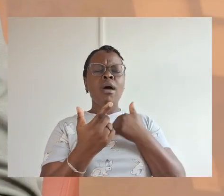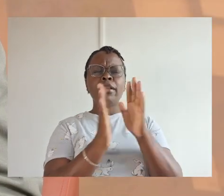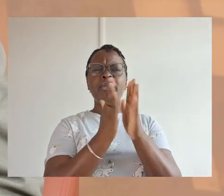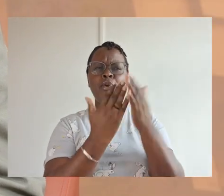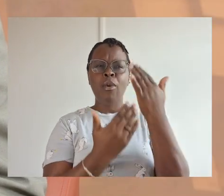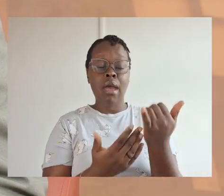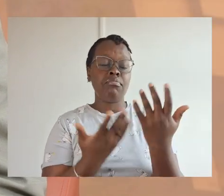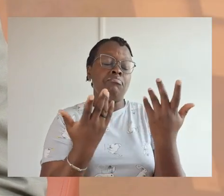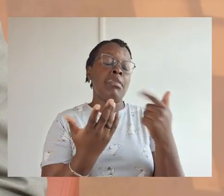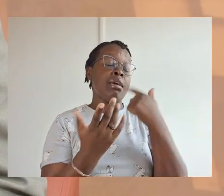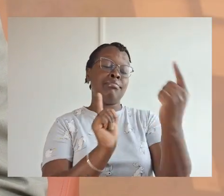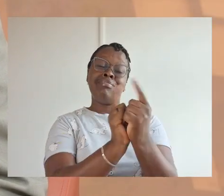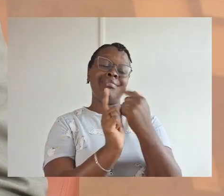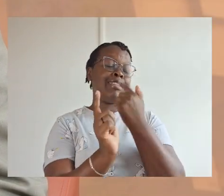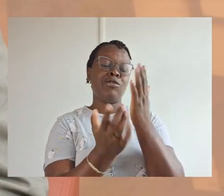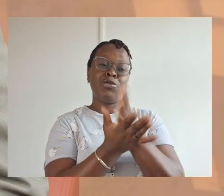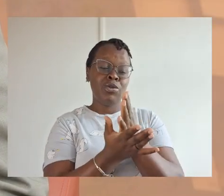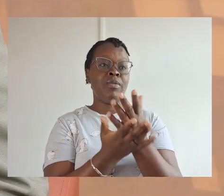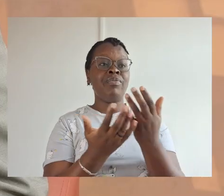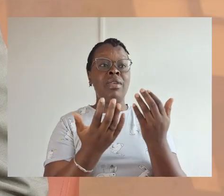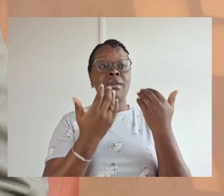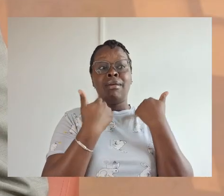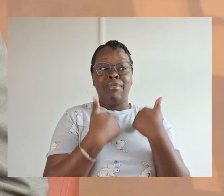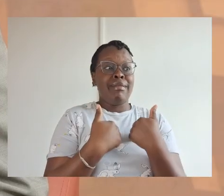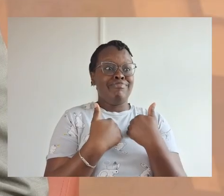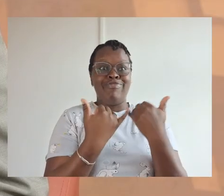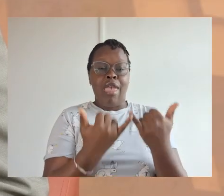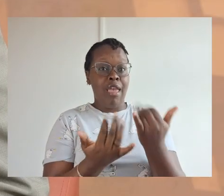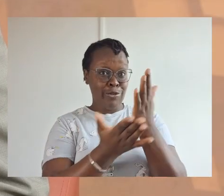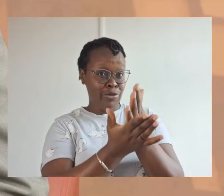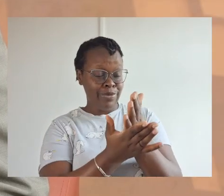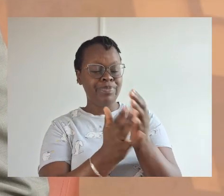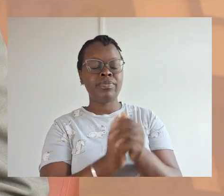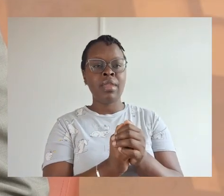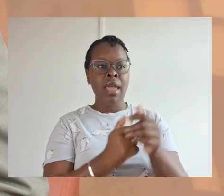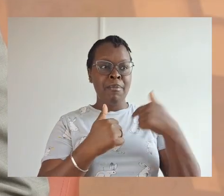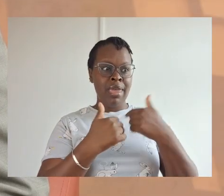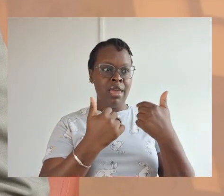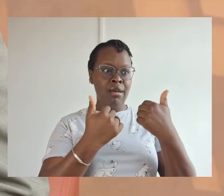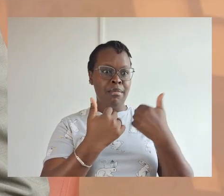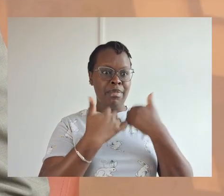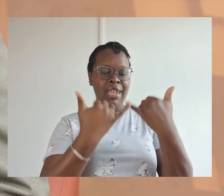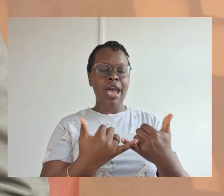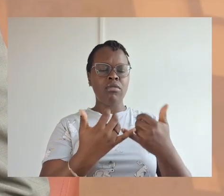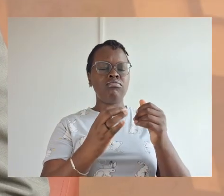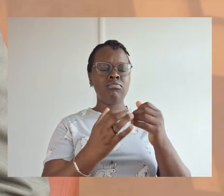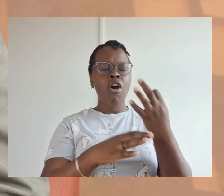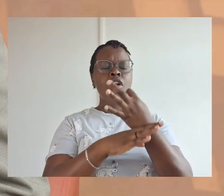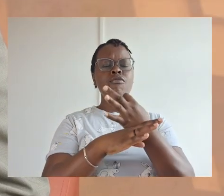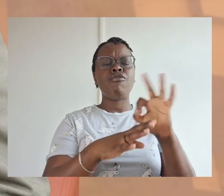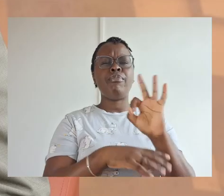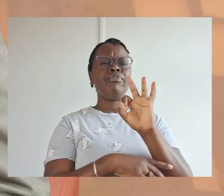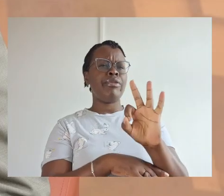of a book. She said, look, Abdullahi, I'm in the Form 3, that's the